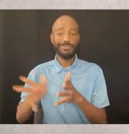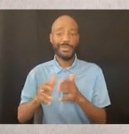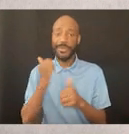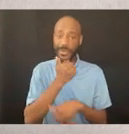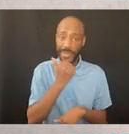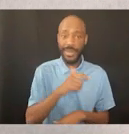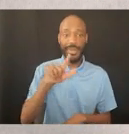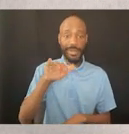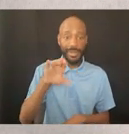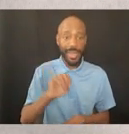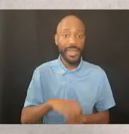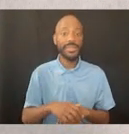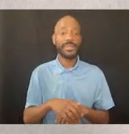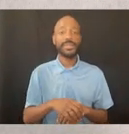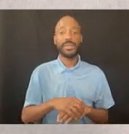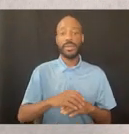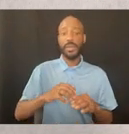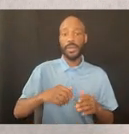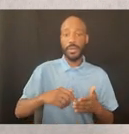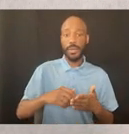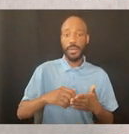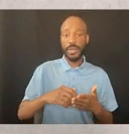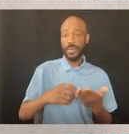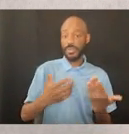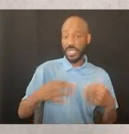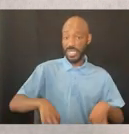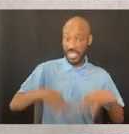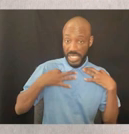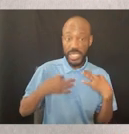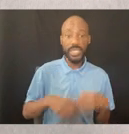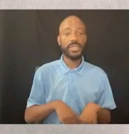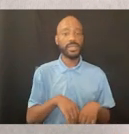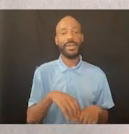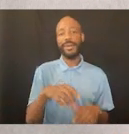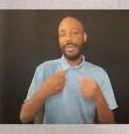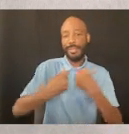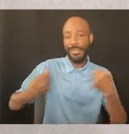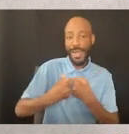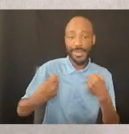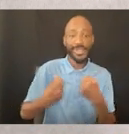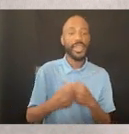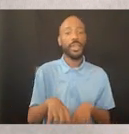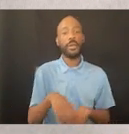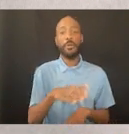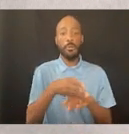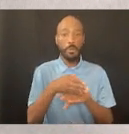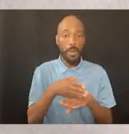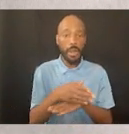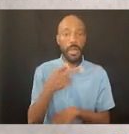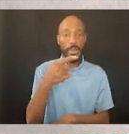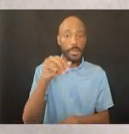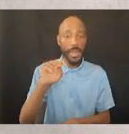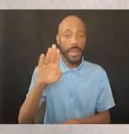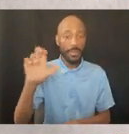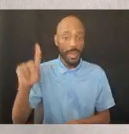printable sheets, thread, vintage buttons, elastic, wood, a pin back, Mod Podge,